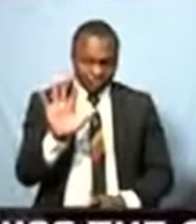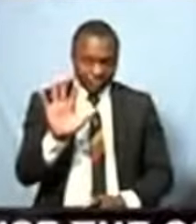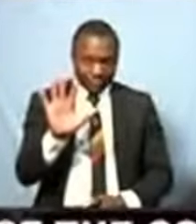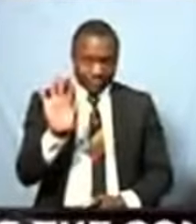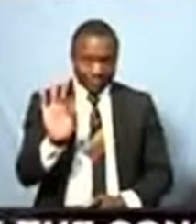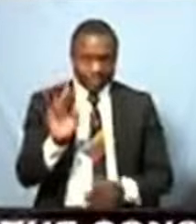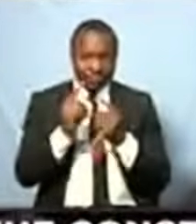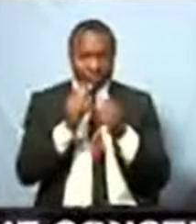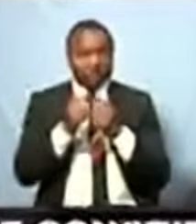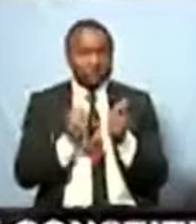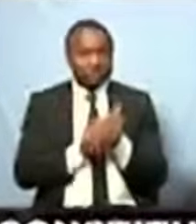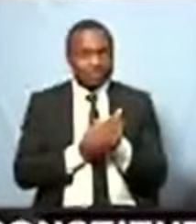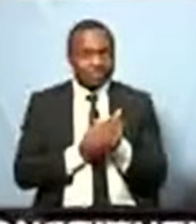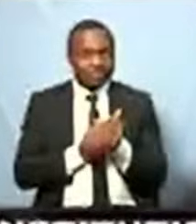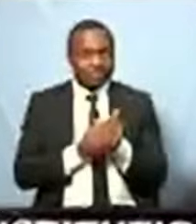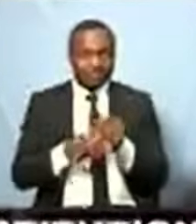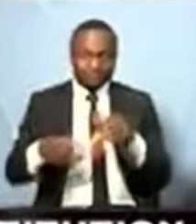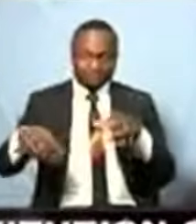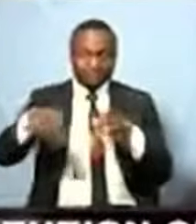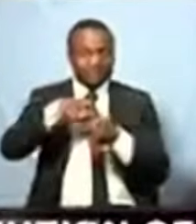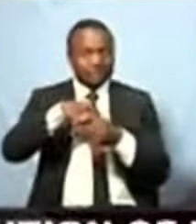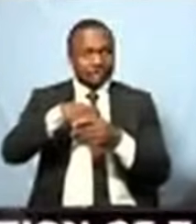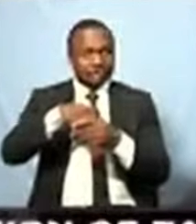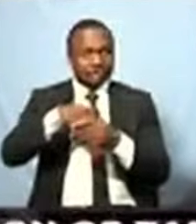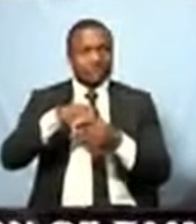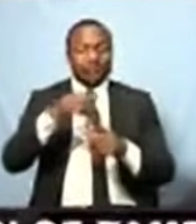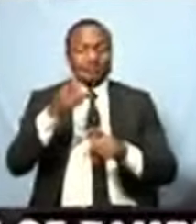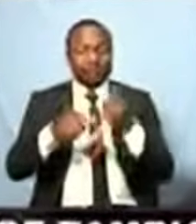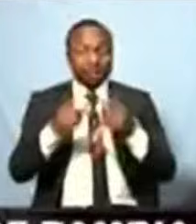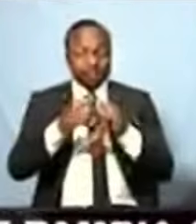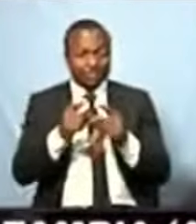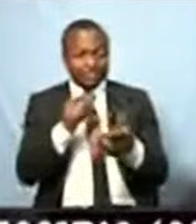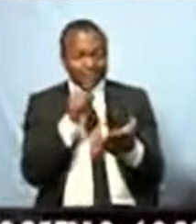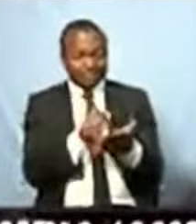also talks about accommodating